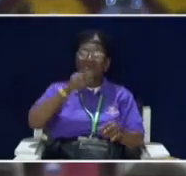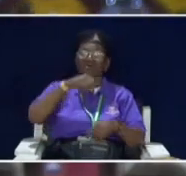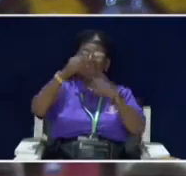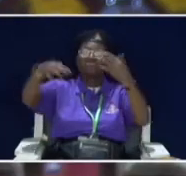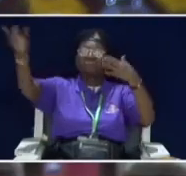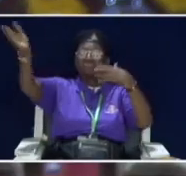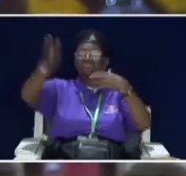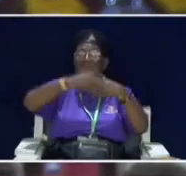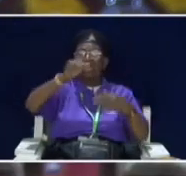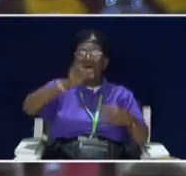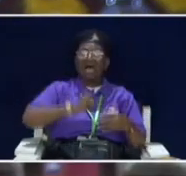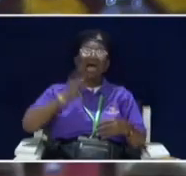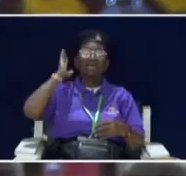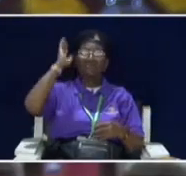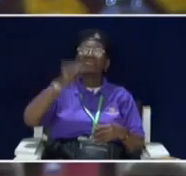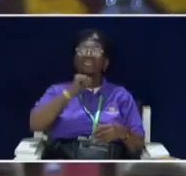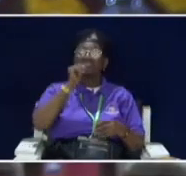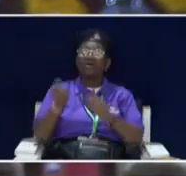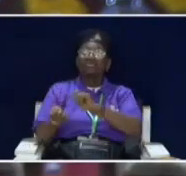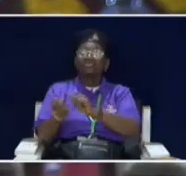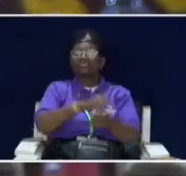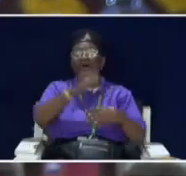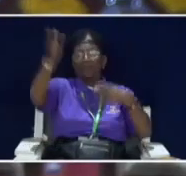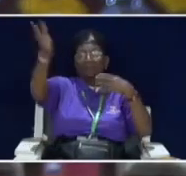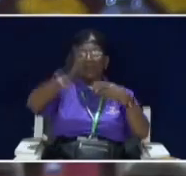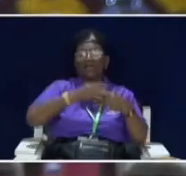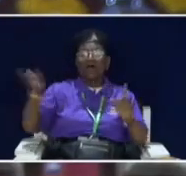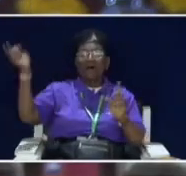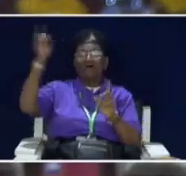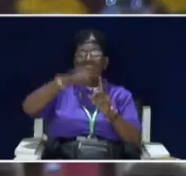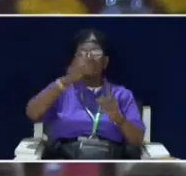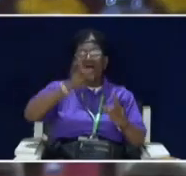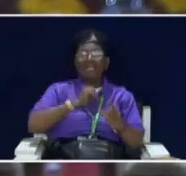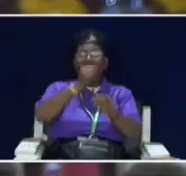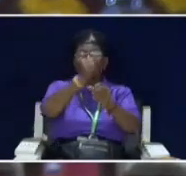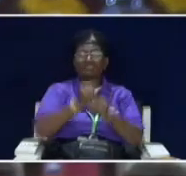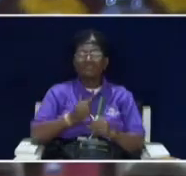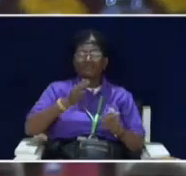and I am not turning back until I receive my promotion."